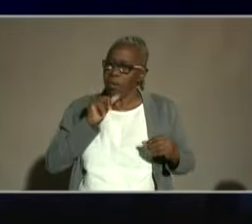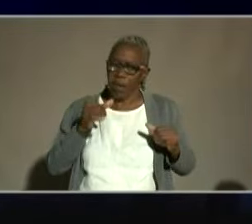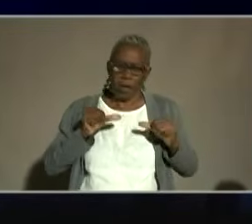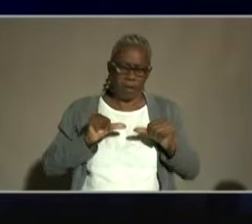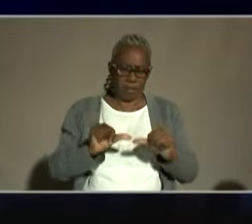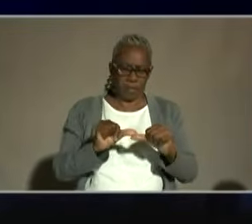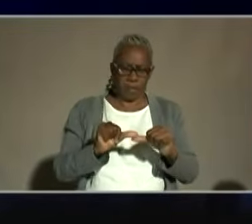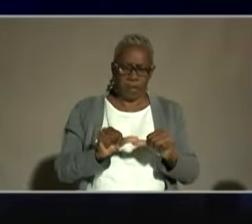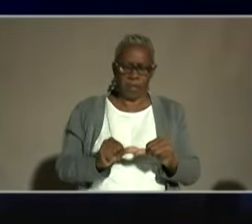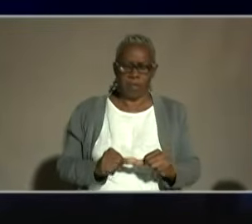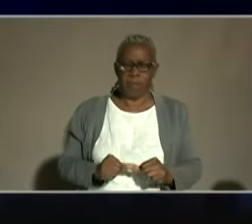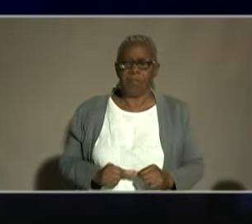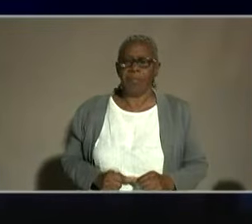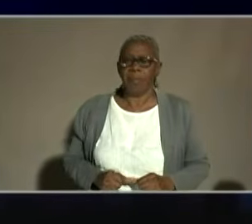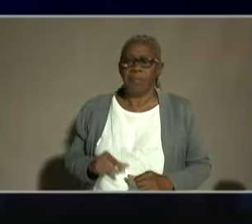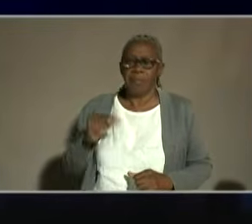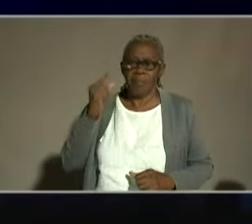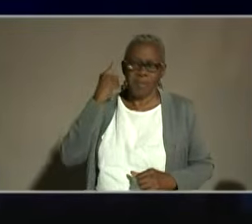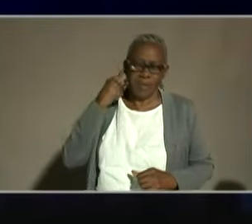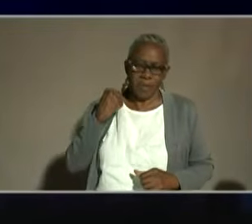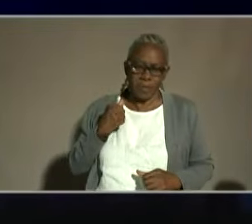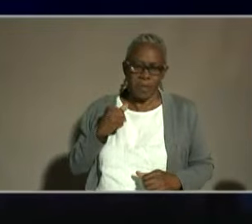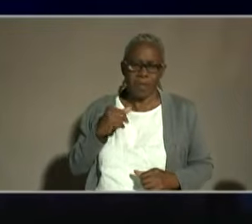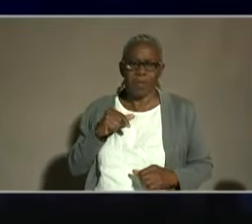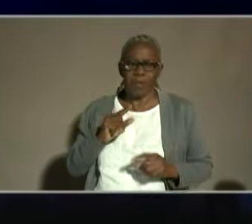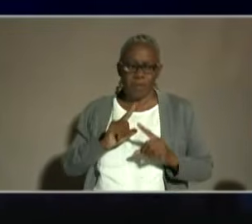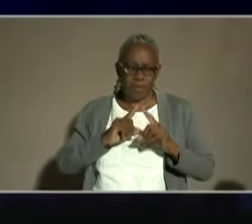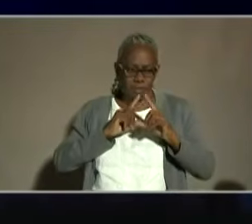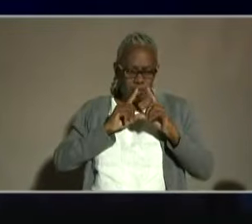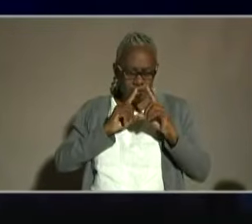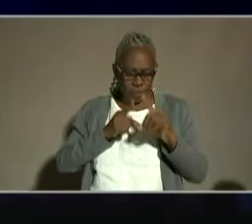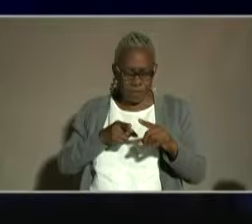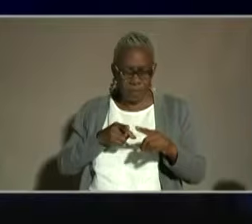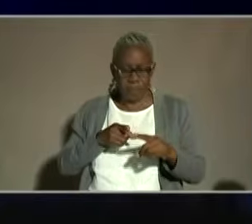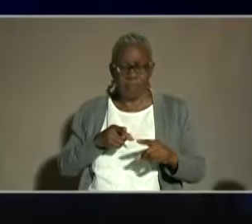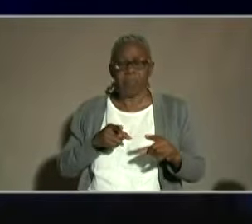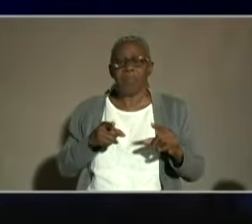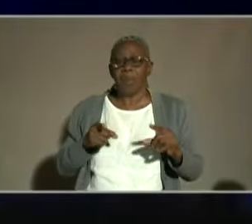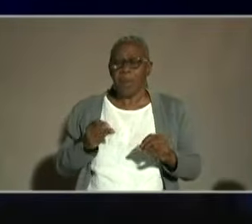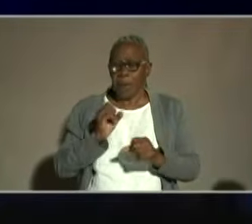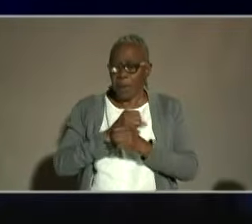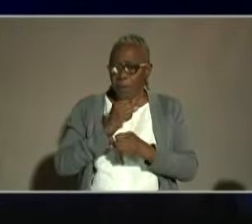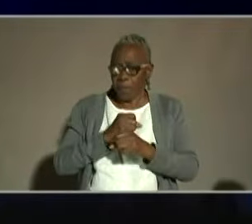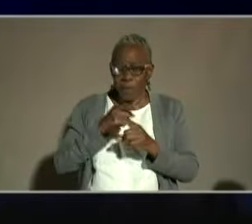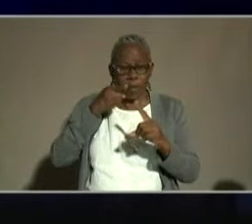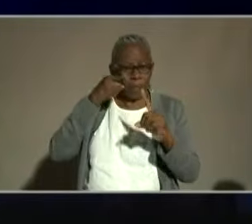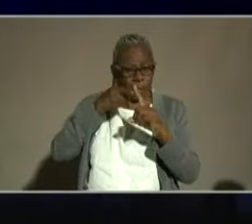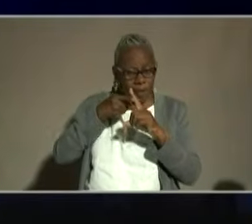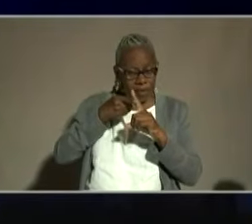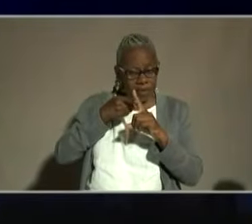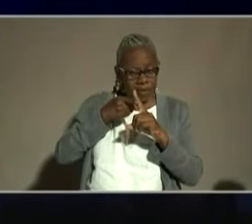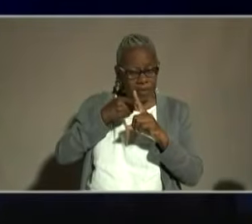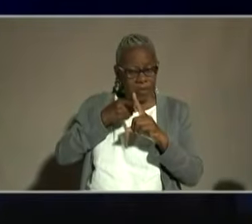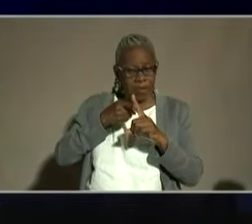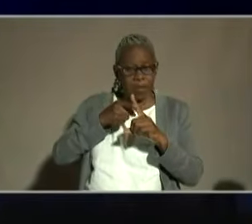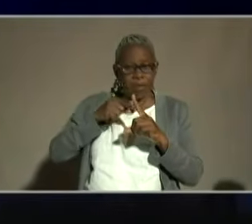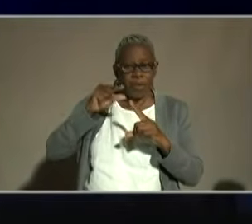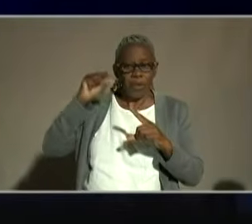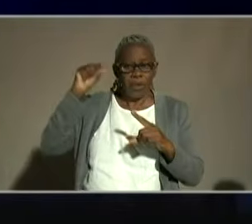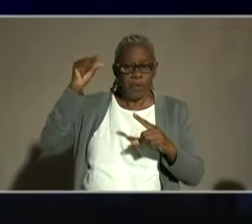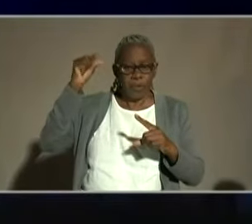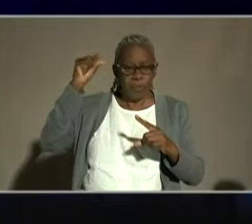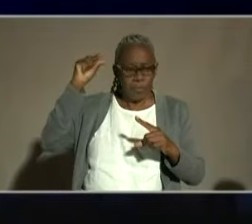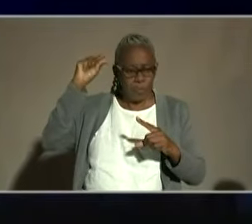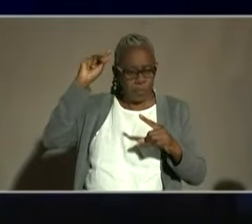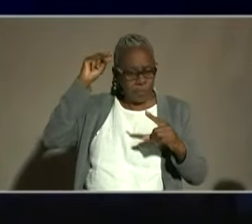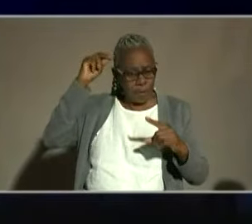Mr. Golding, your rebuttal. I made the point that for the Prime Minister and his wife to be in the real estate business when